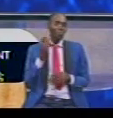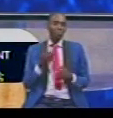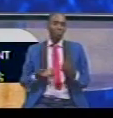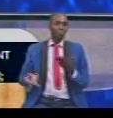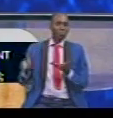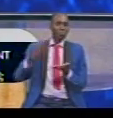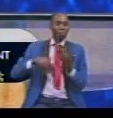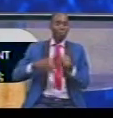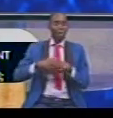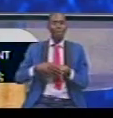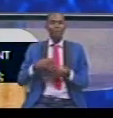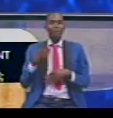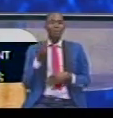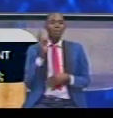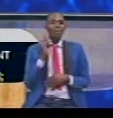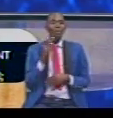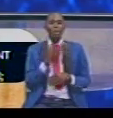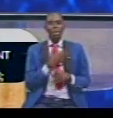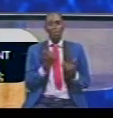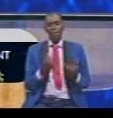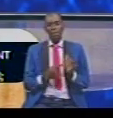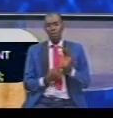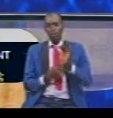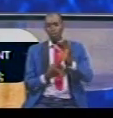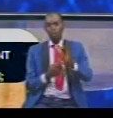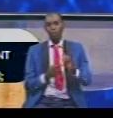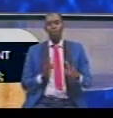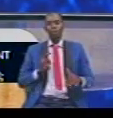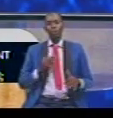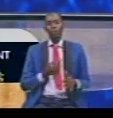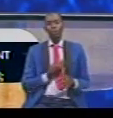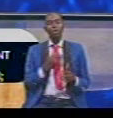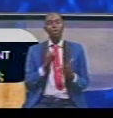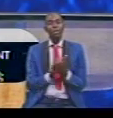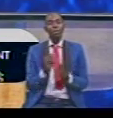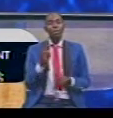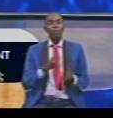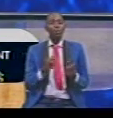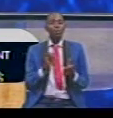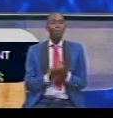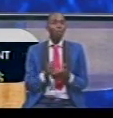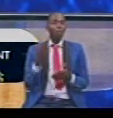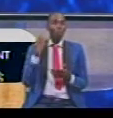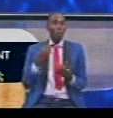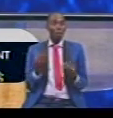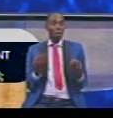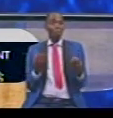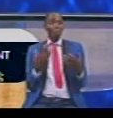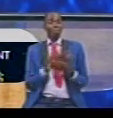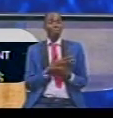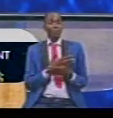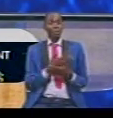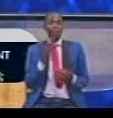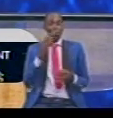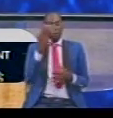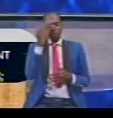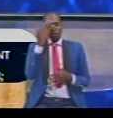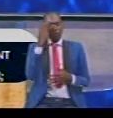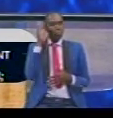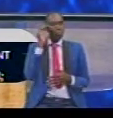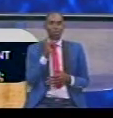that if the people who were afraid, if they had heard, they would not have been afraid. Look at